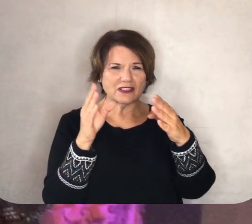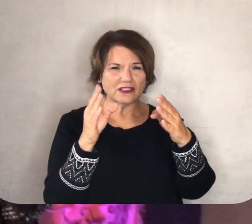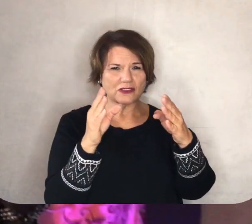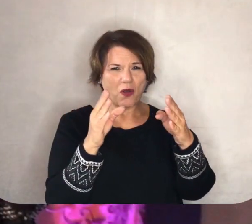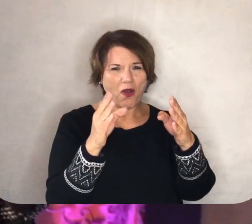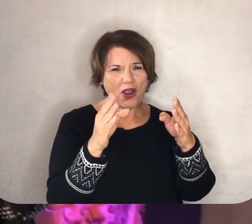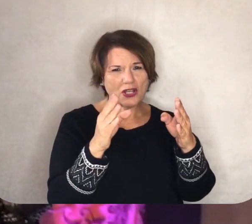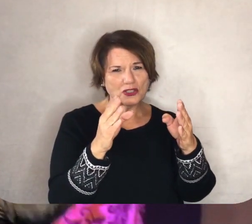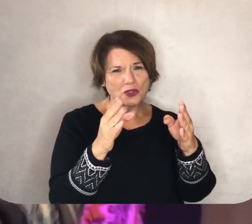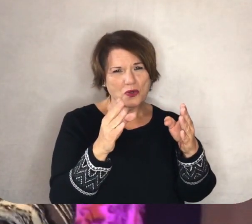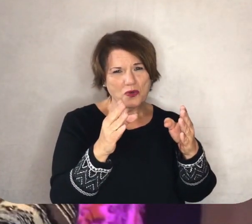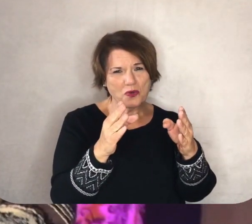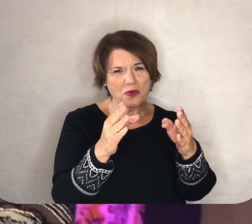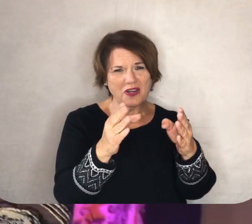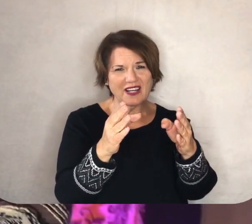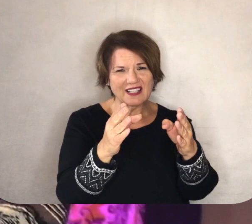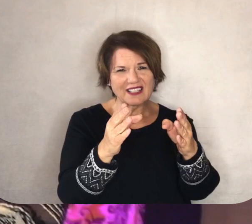face toward you